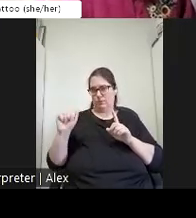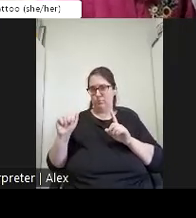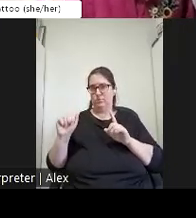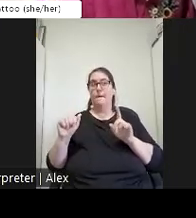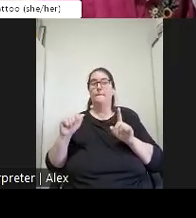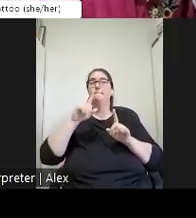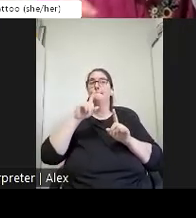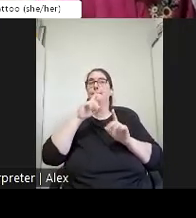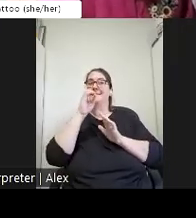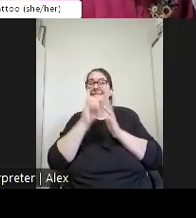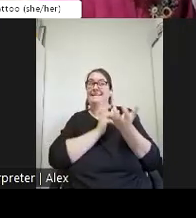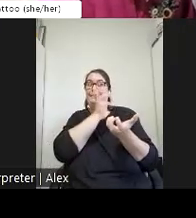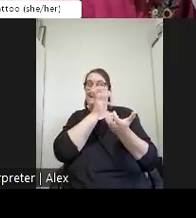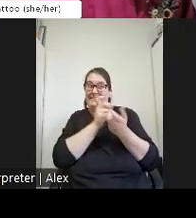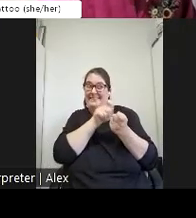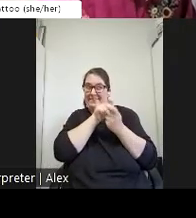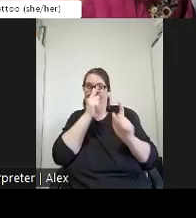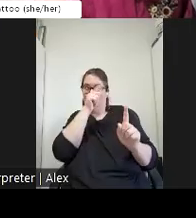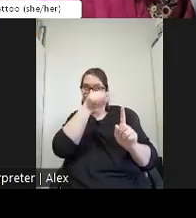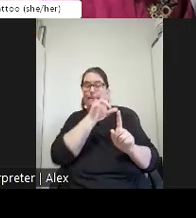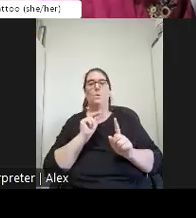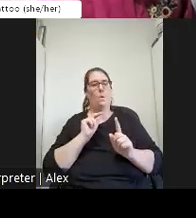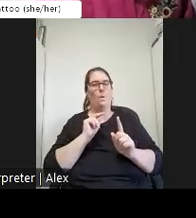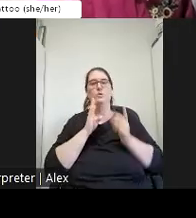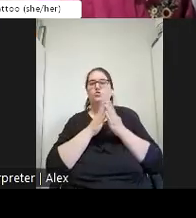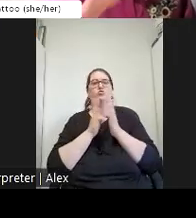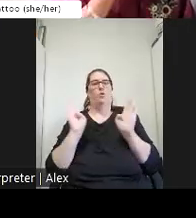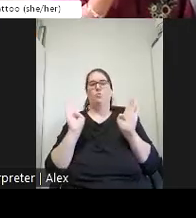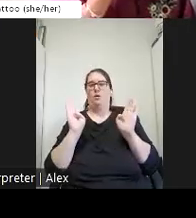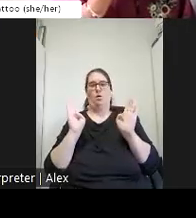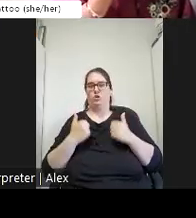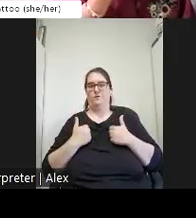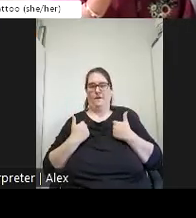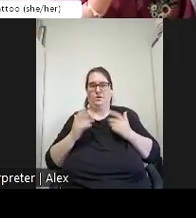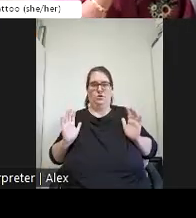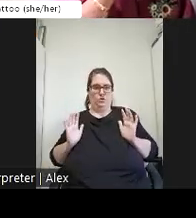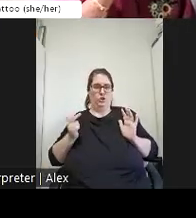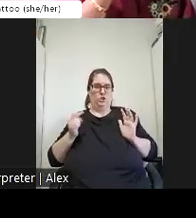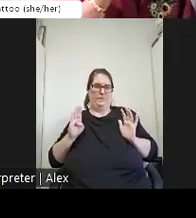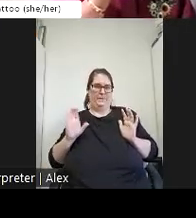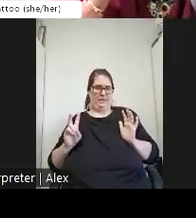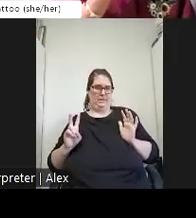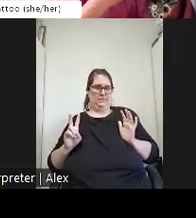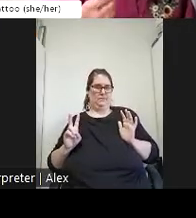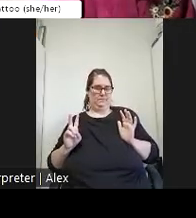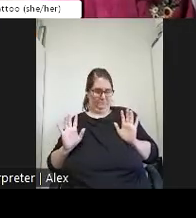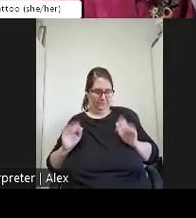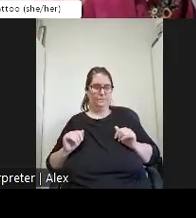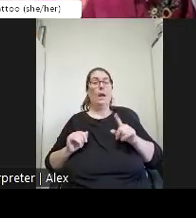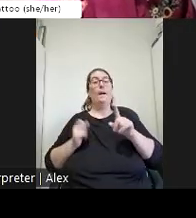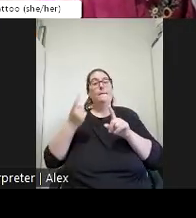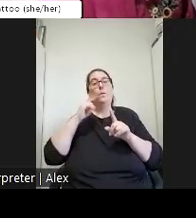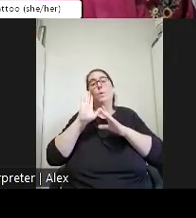designed specifically. It is designed more generally for broadly speaking gender-based violence. But we are going to be developing